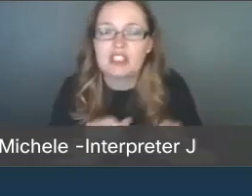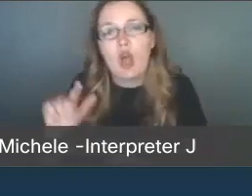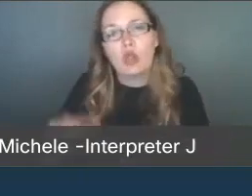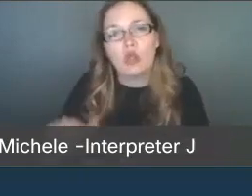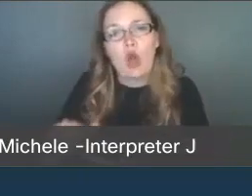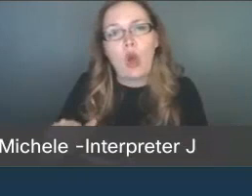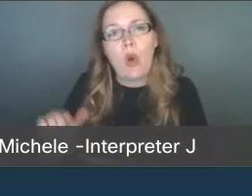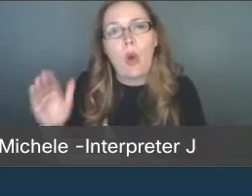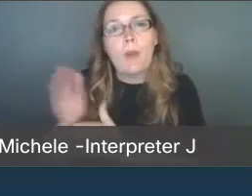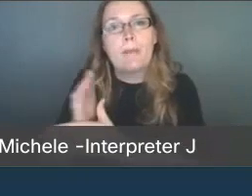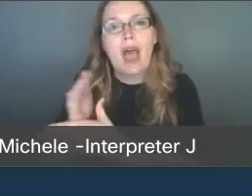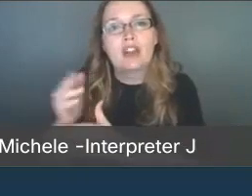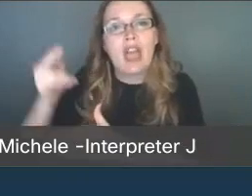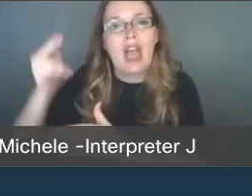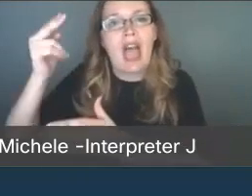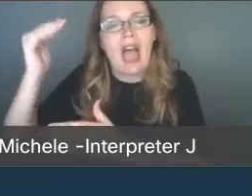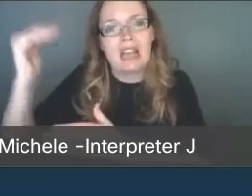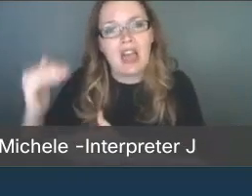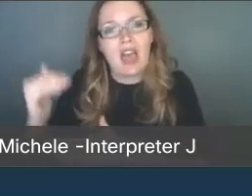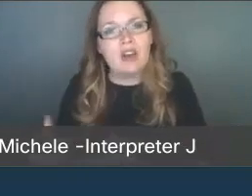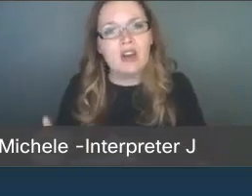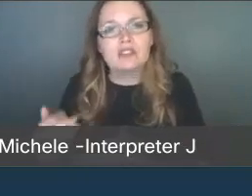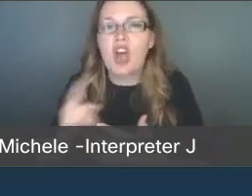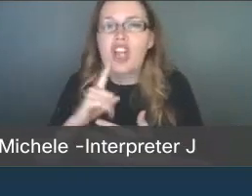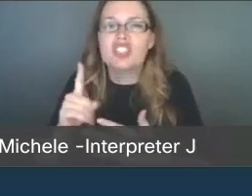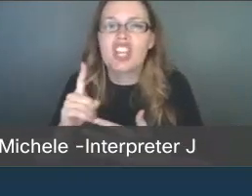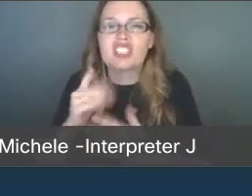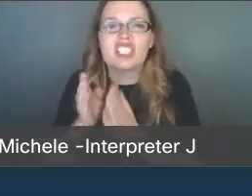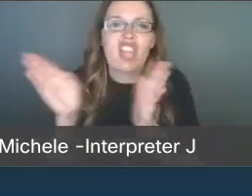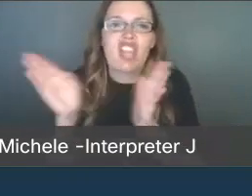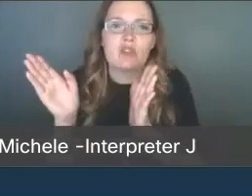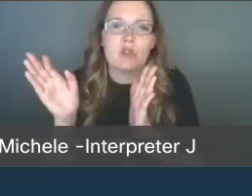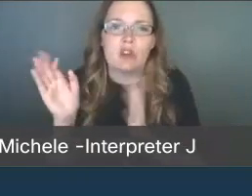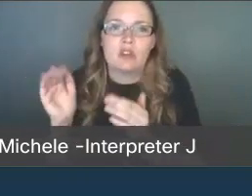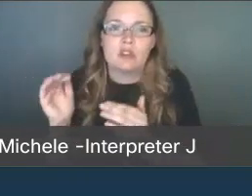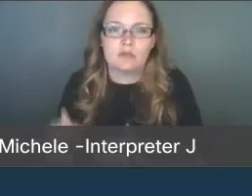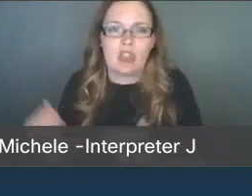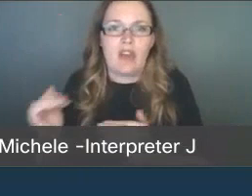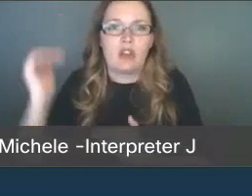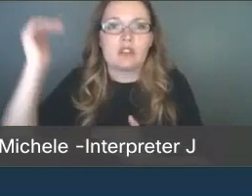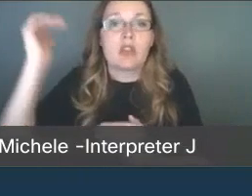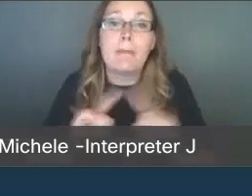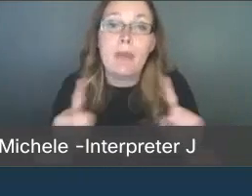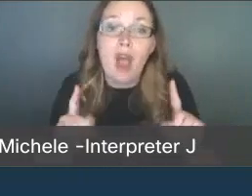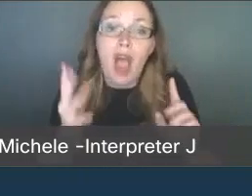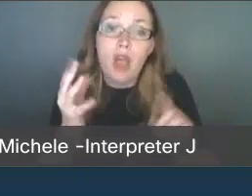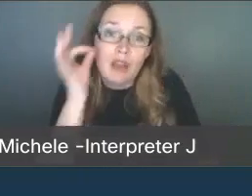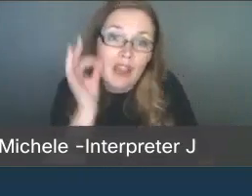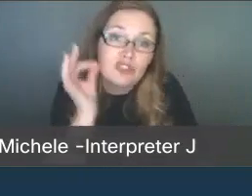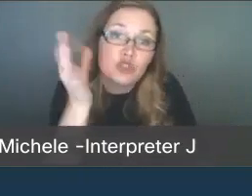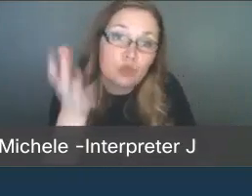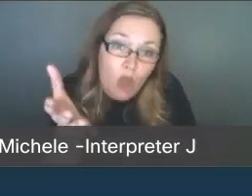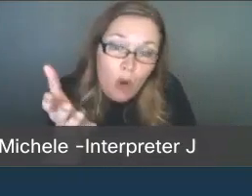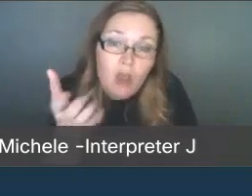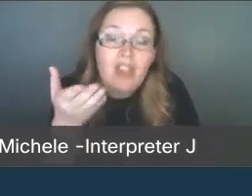high kind of guidelines that I shared are really just rough benchmarks. But I wanted to just plant the seed that these are